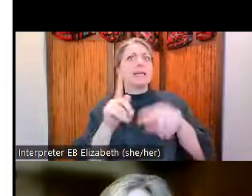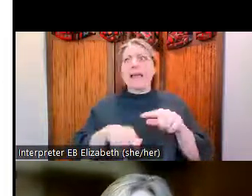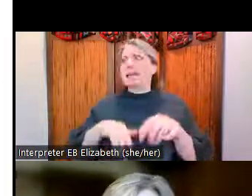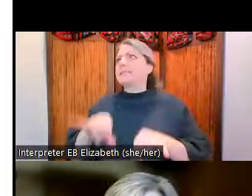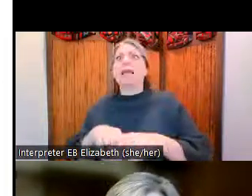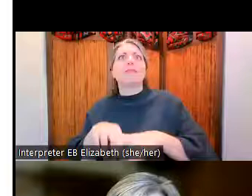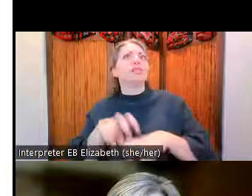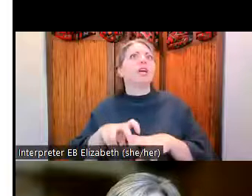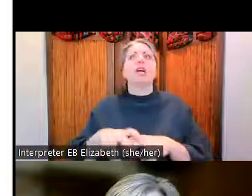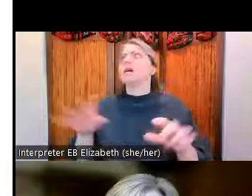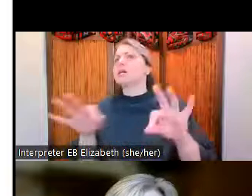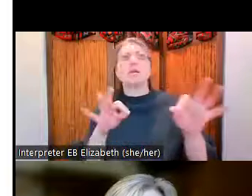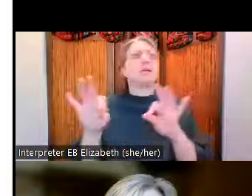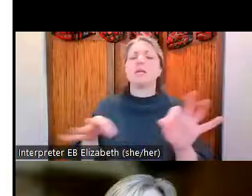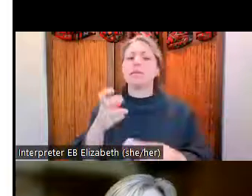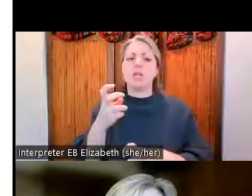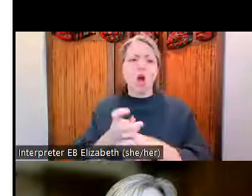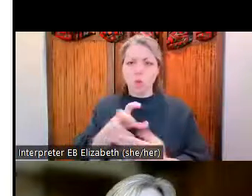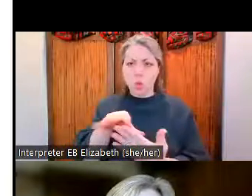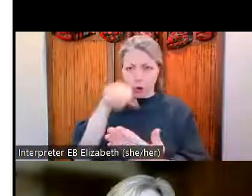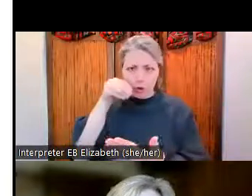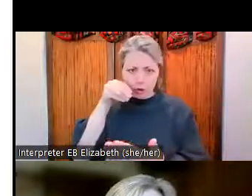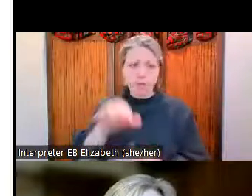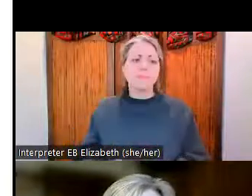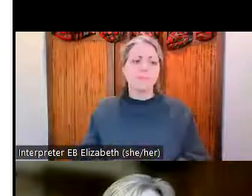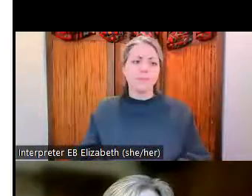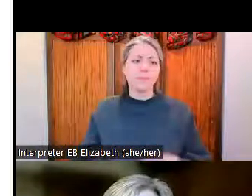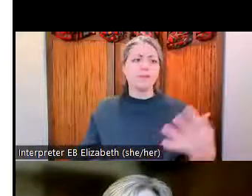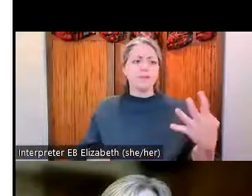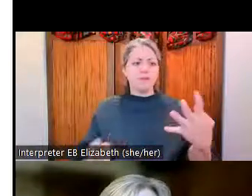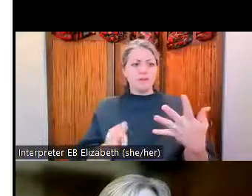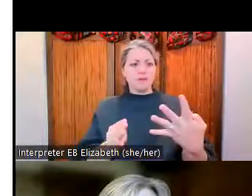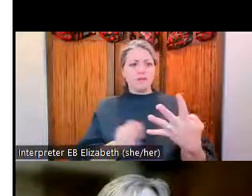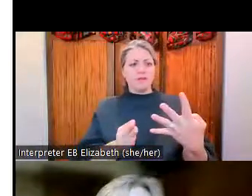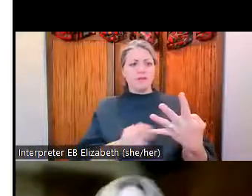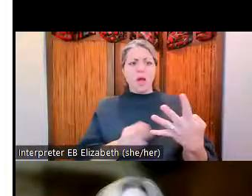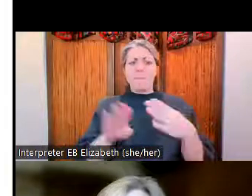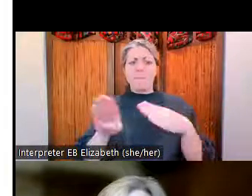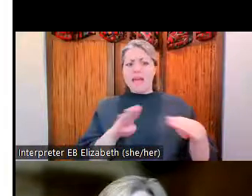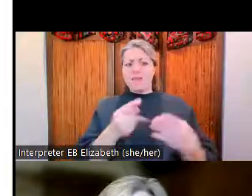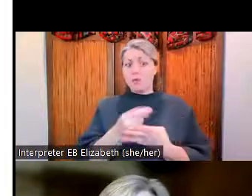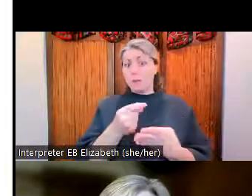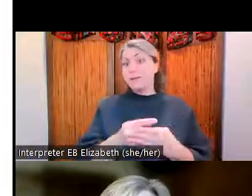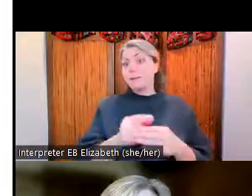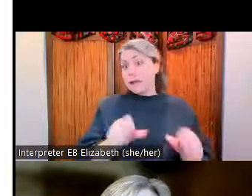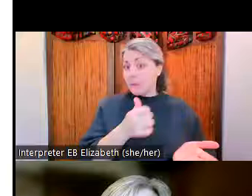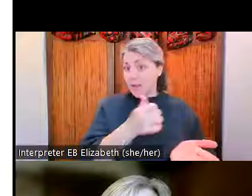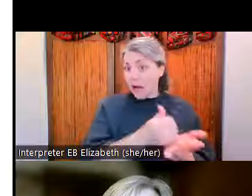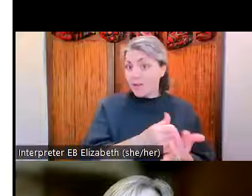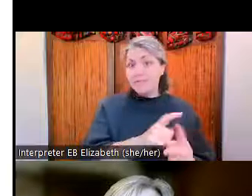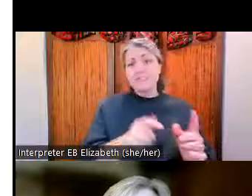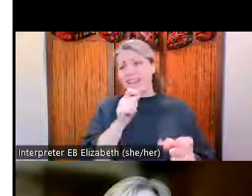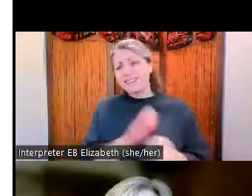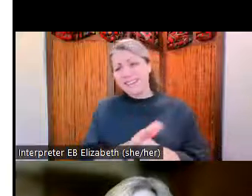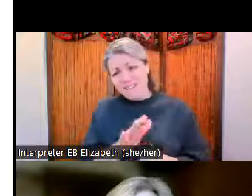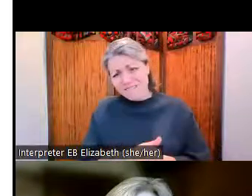and you can't pay attention. We know that behavioral treatments can be helpful, but they're often not enough. And